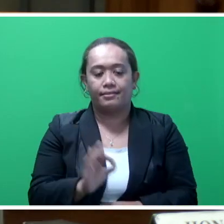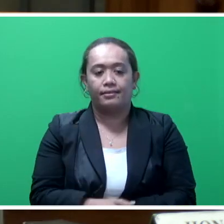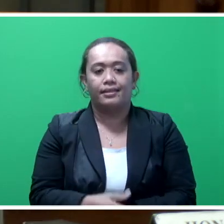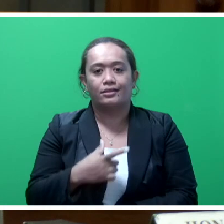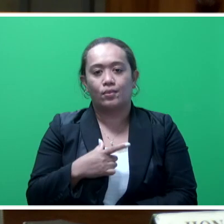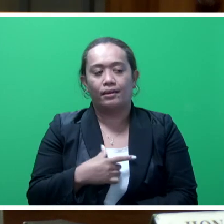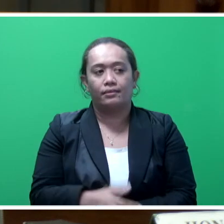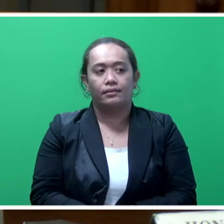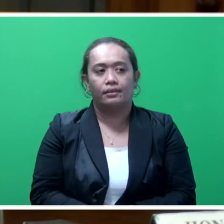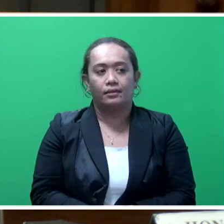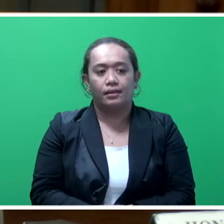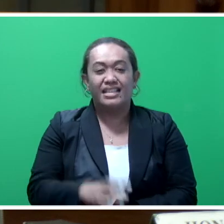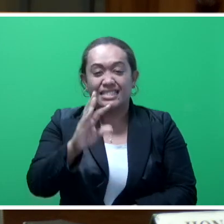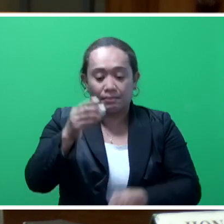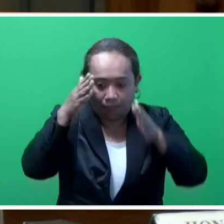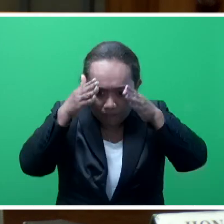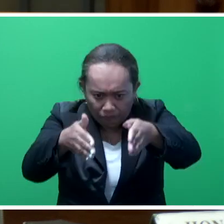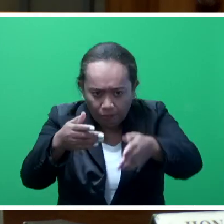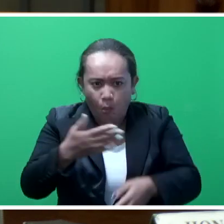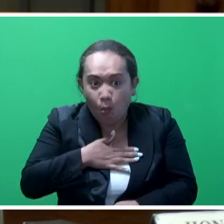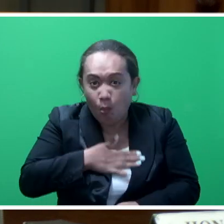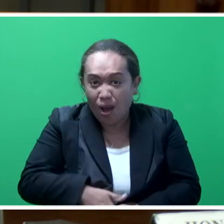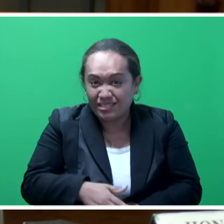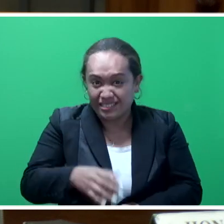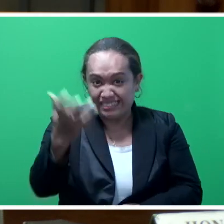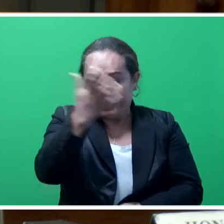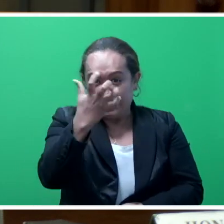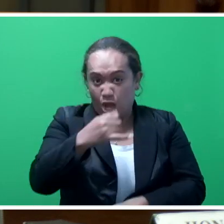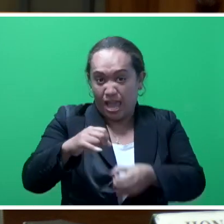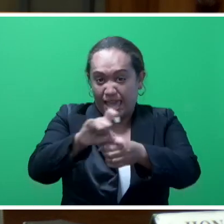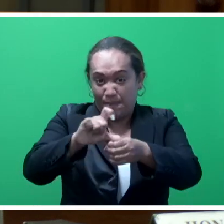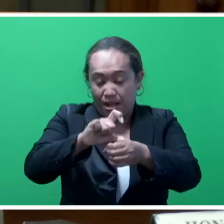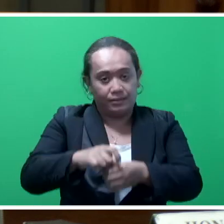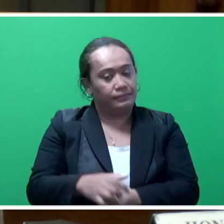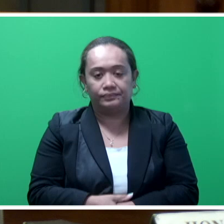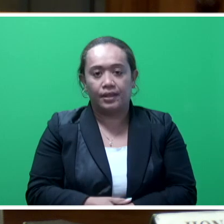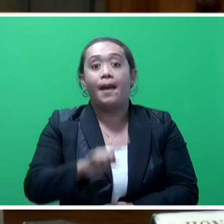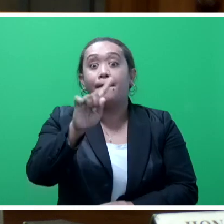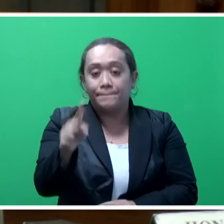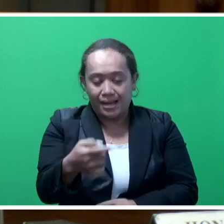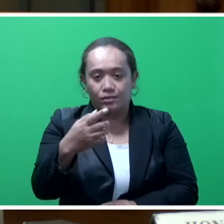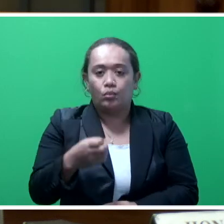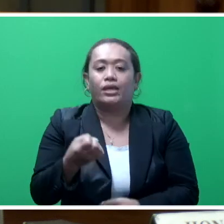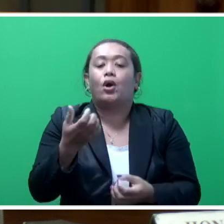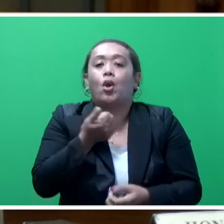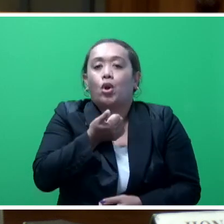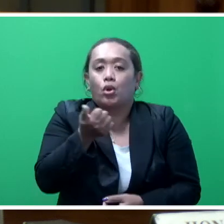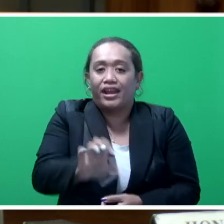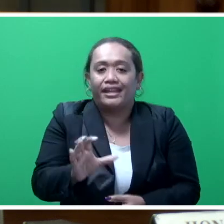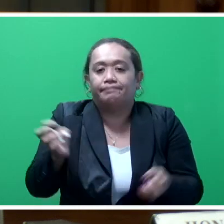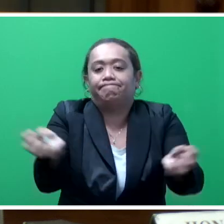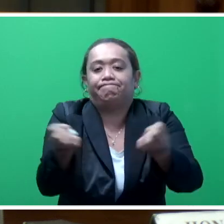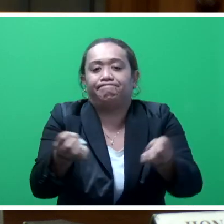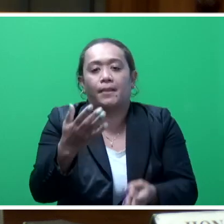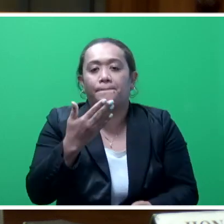with the paraquat, Grameen zone, and they think that there's no other alternative. But we have provided them with alternatives, Mr. Speaker